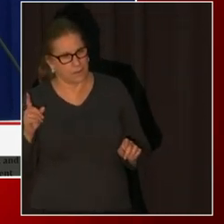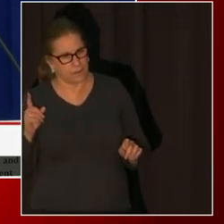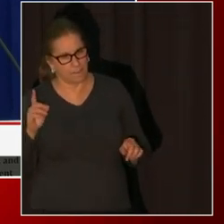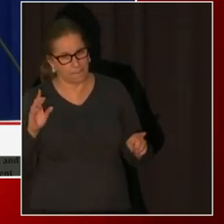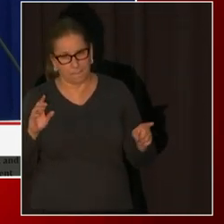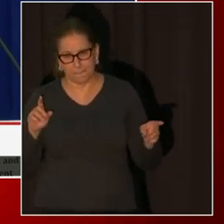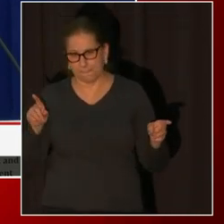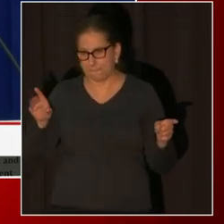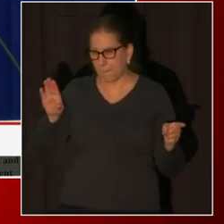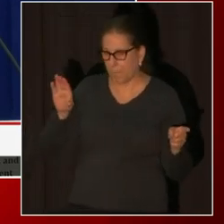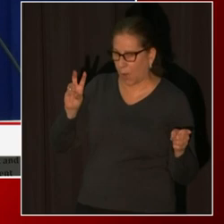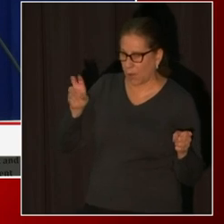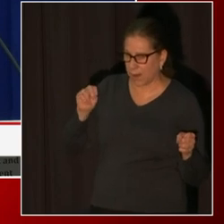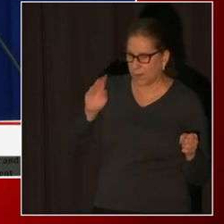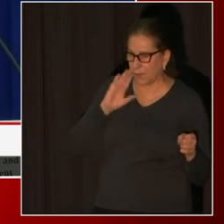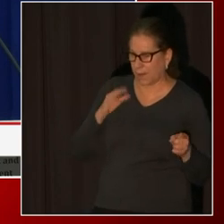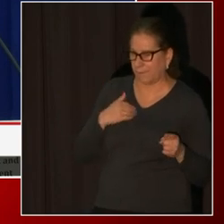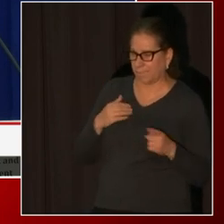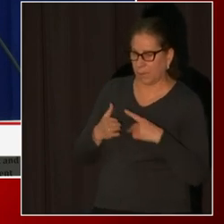by 2022.